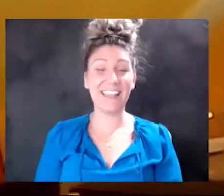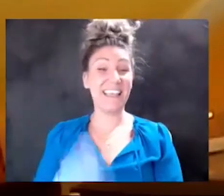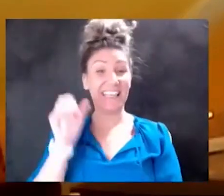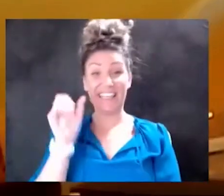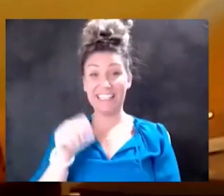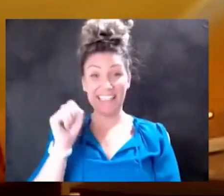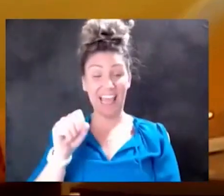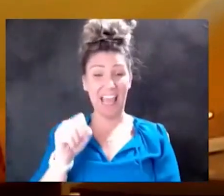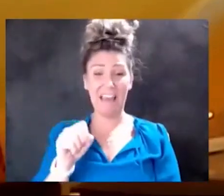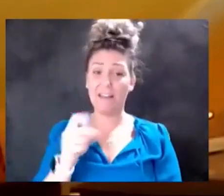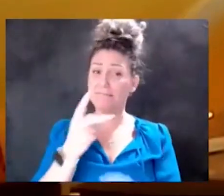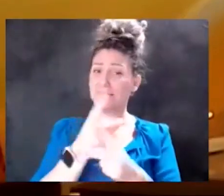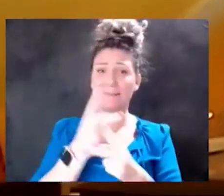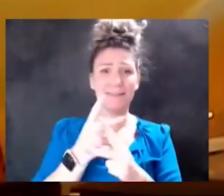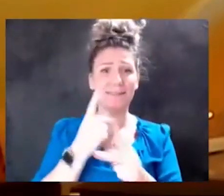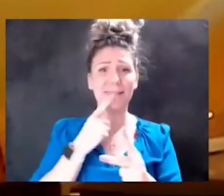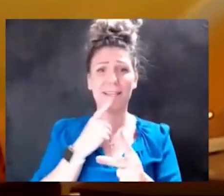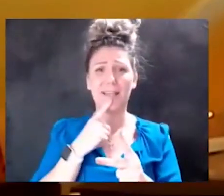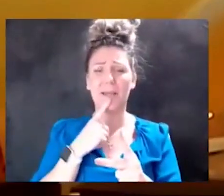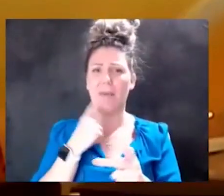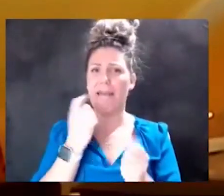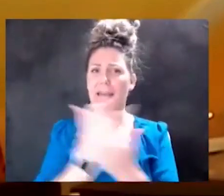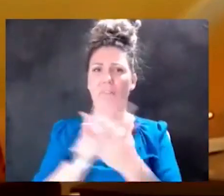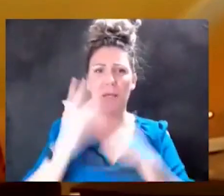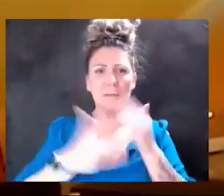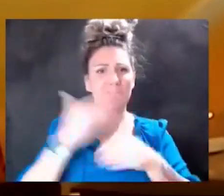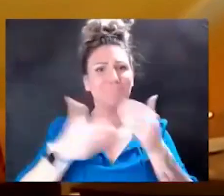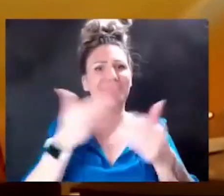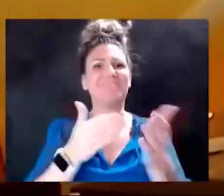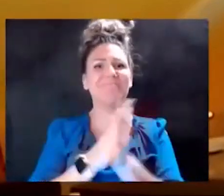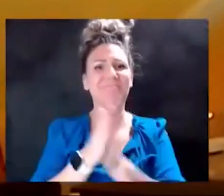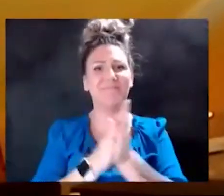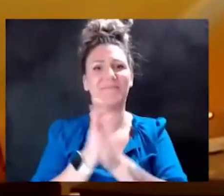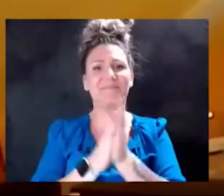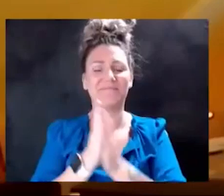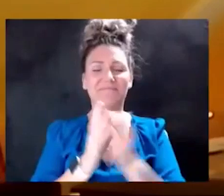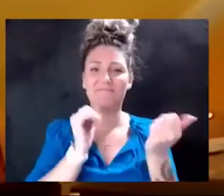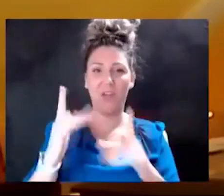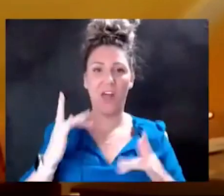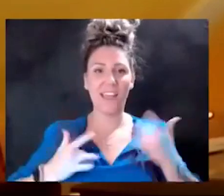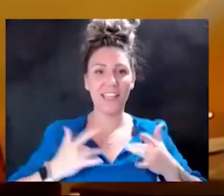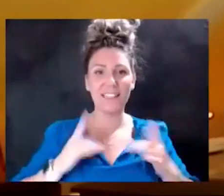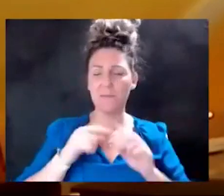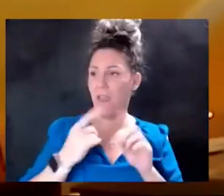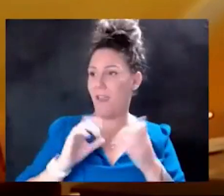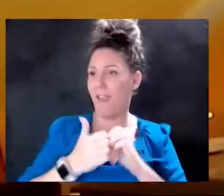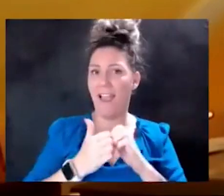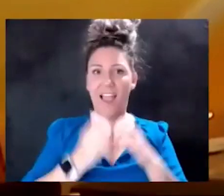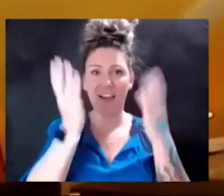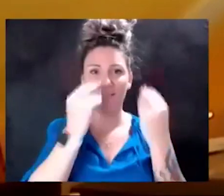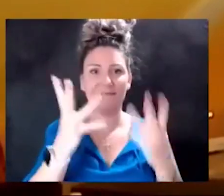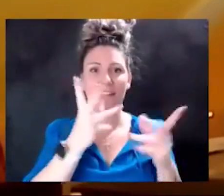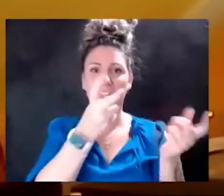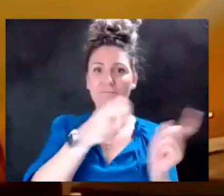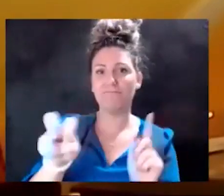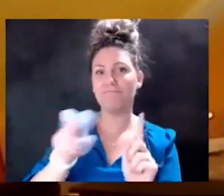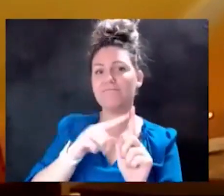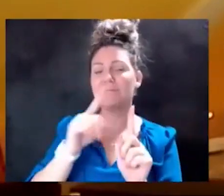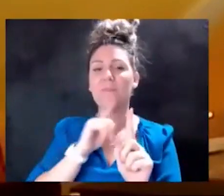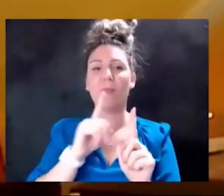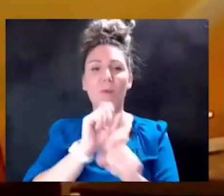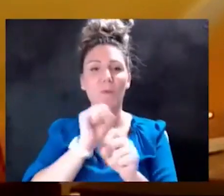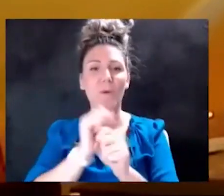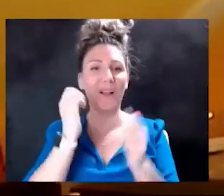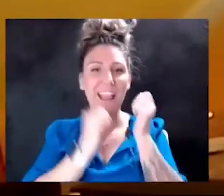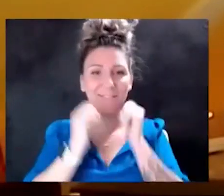keep this. Let's just keep this train going and keep this momentum going, and let's all get excited about how we can get data viz integrated into the work that we do every